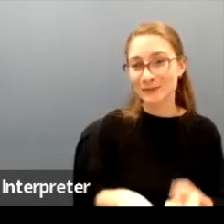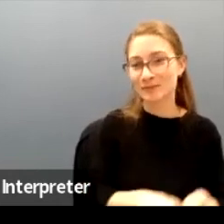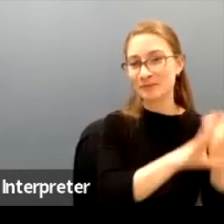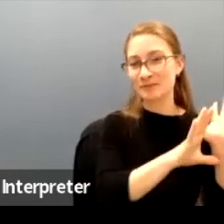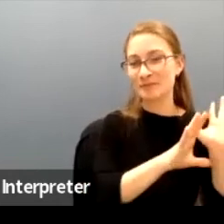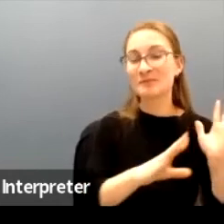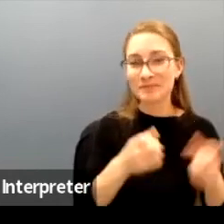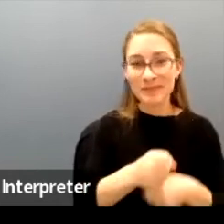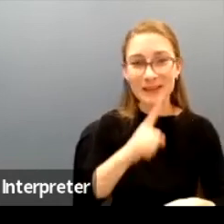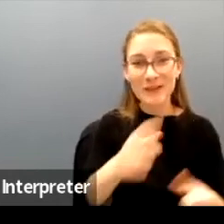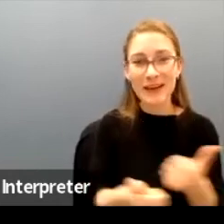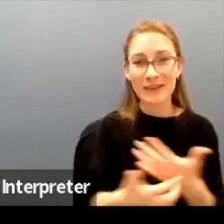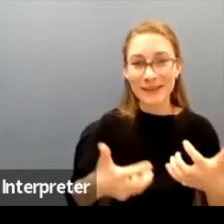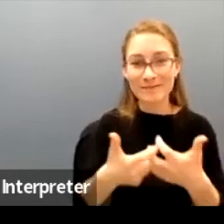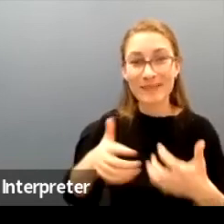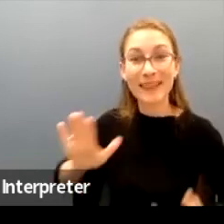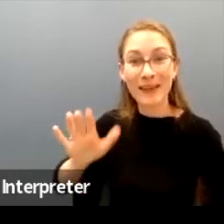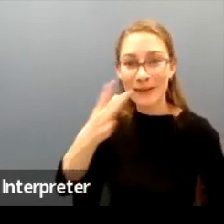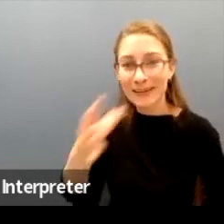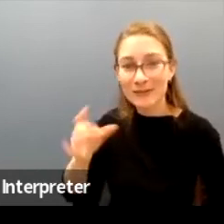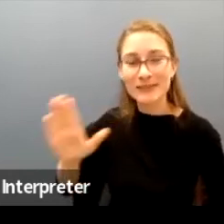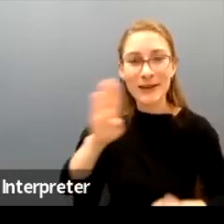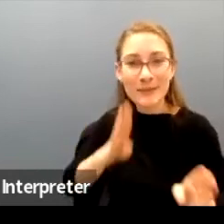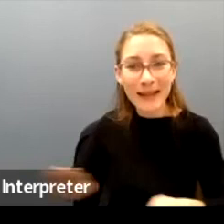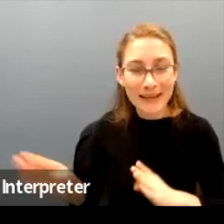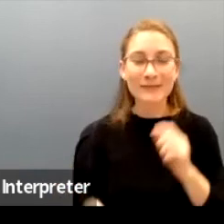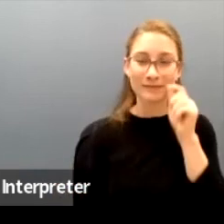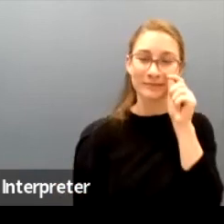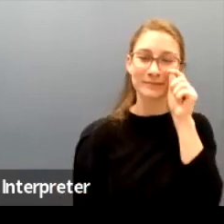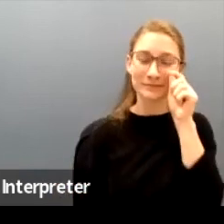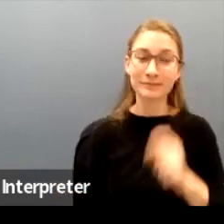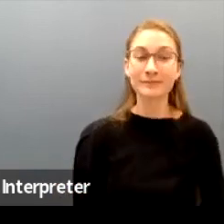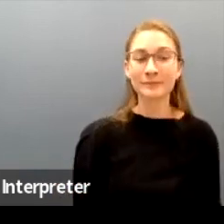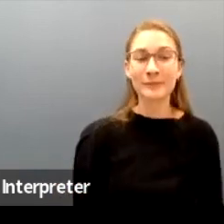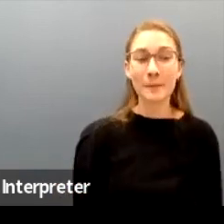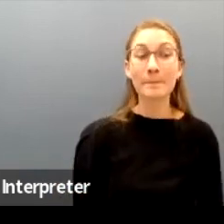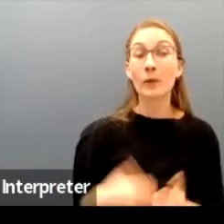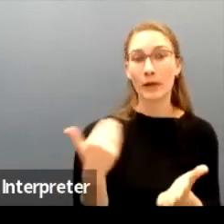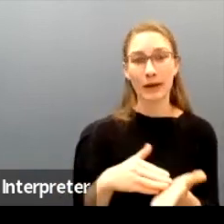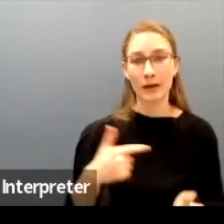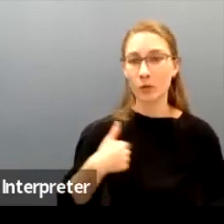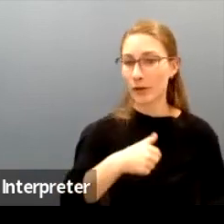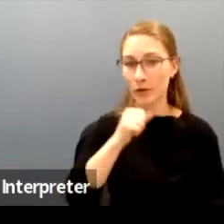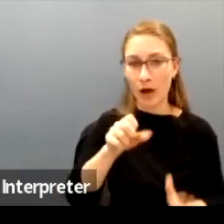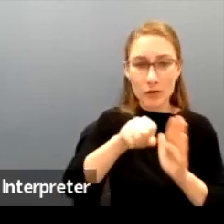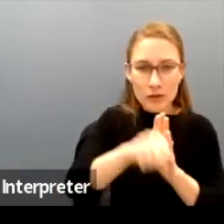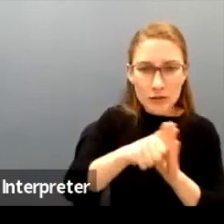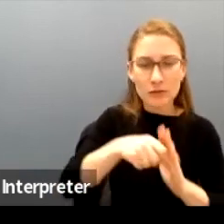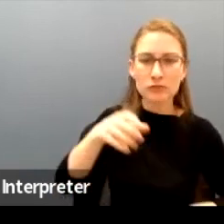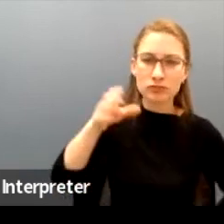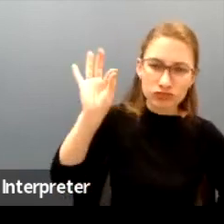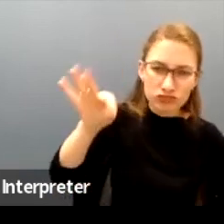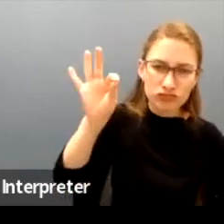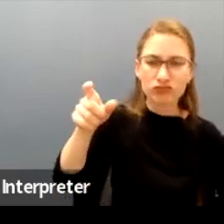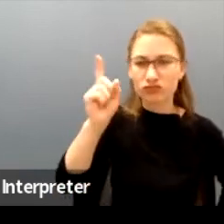not drilling here. Communication is fun and essential. I say this to a lot of the parents that I work with in general. We hear a lot of